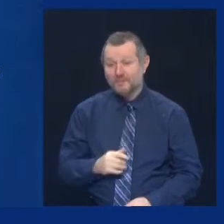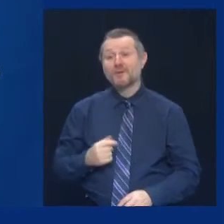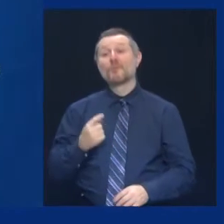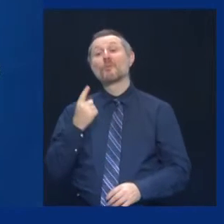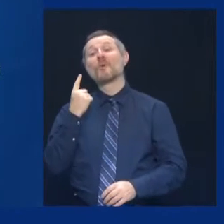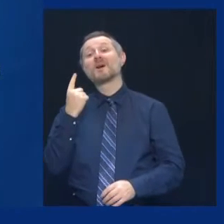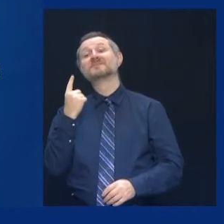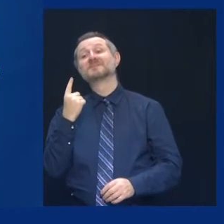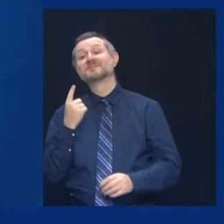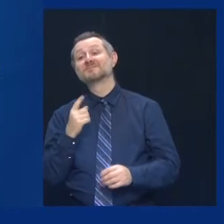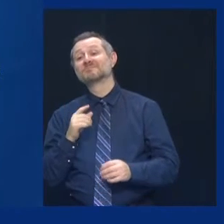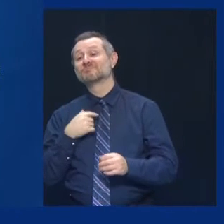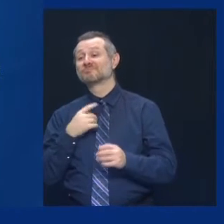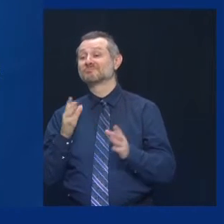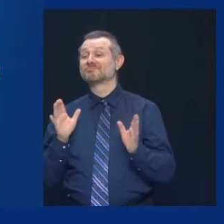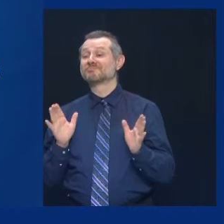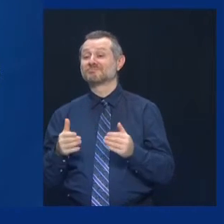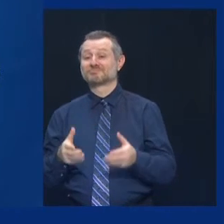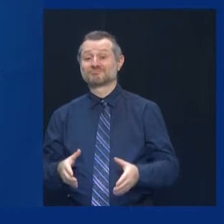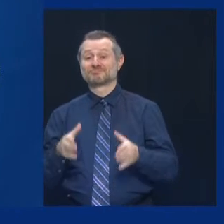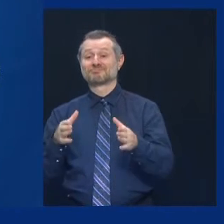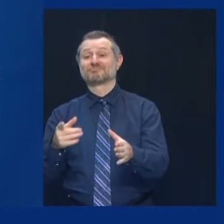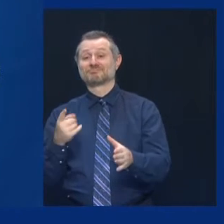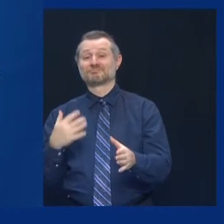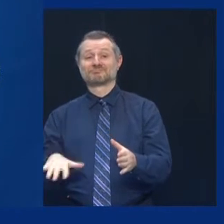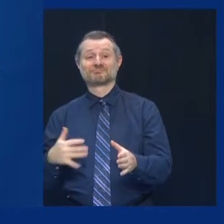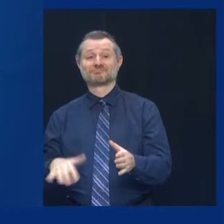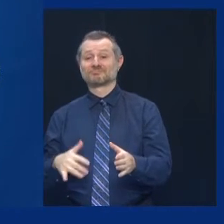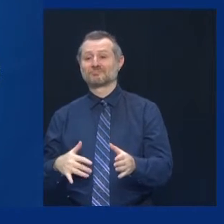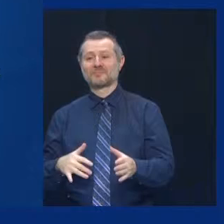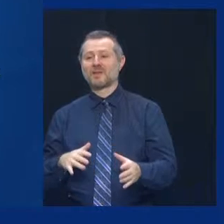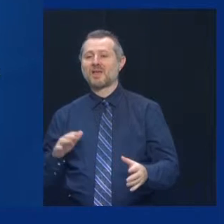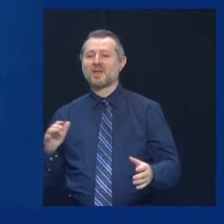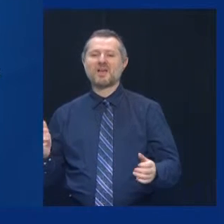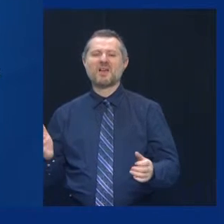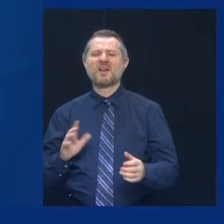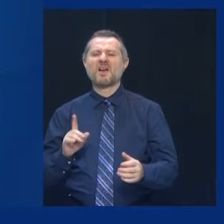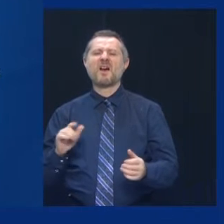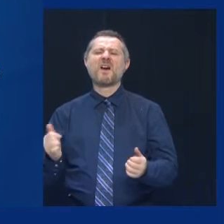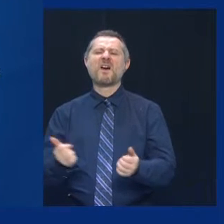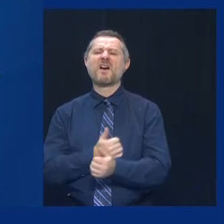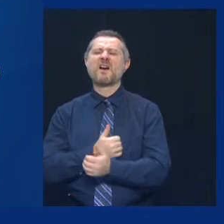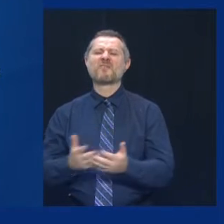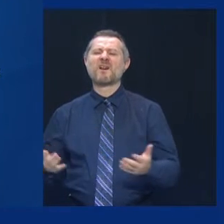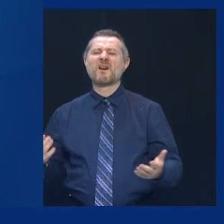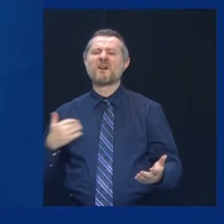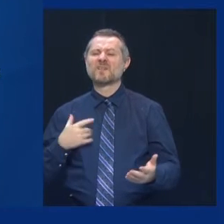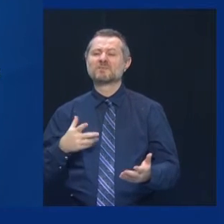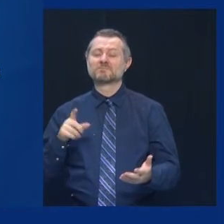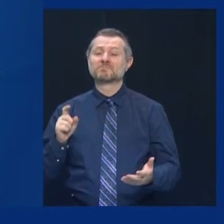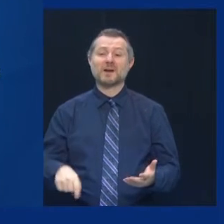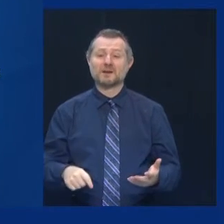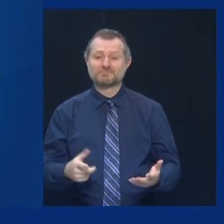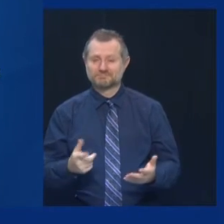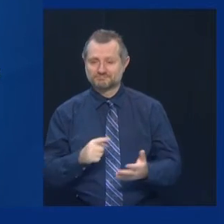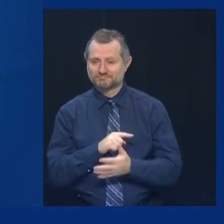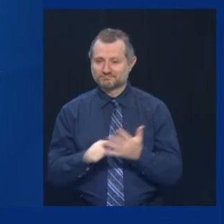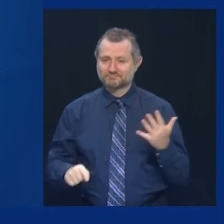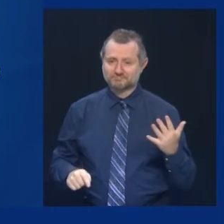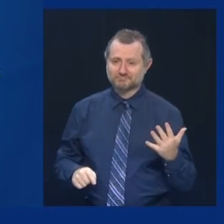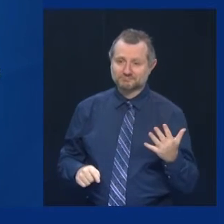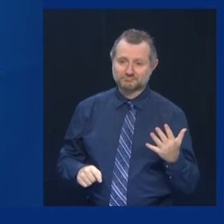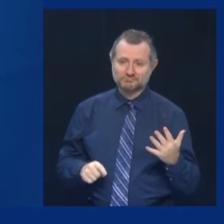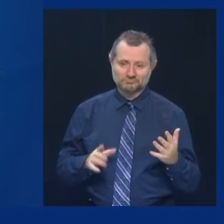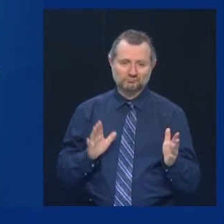container, it can be everything that that community needs. You can send this shipping container right to, put